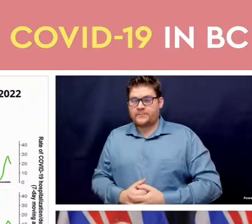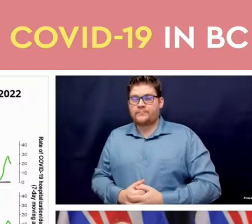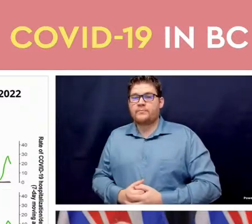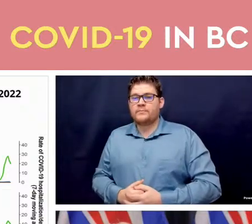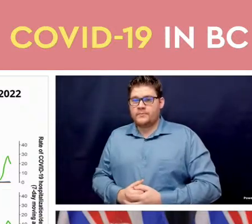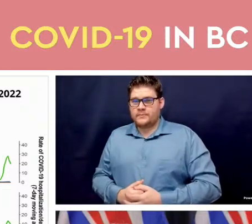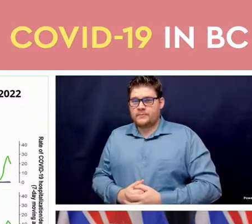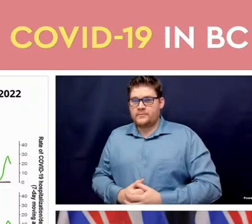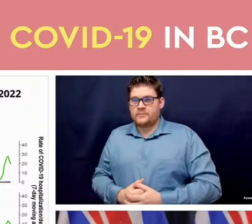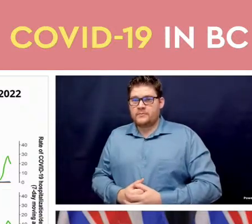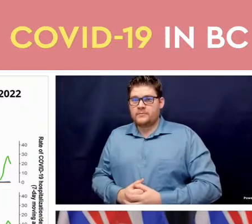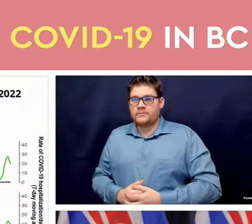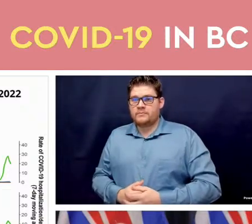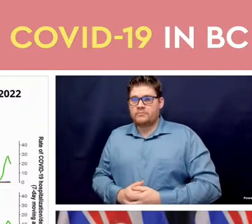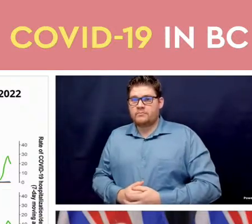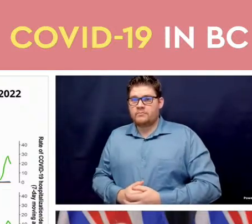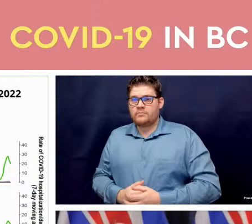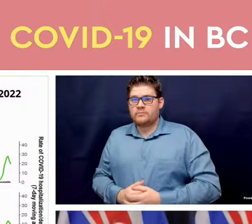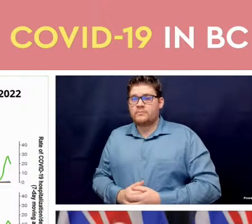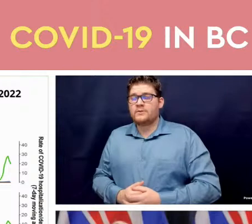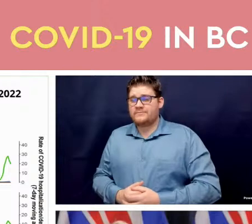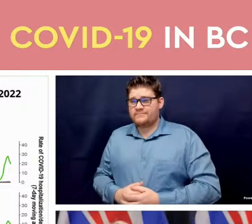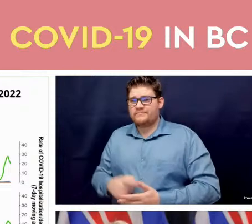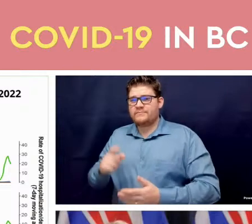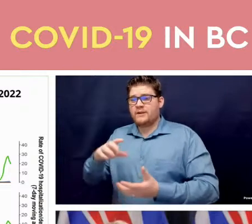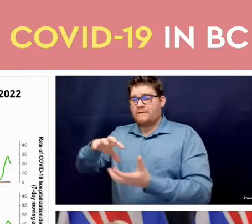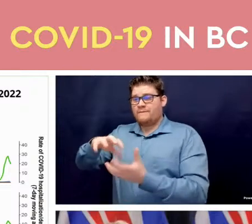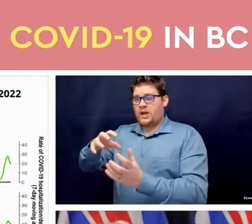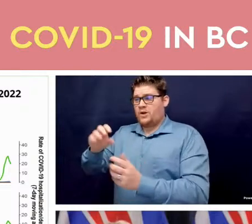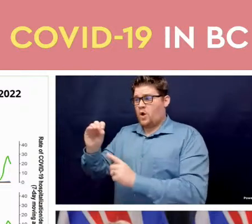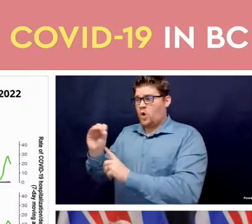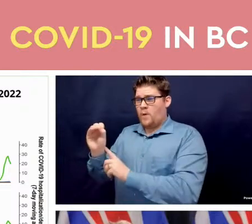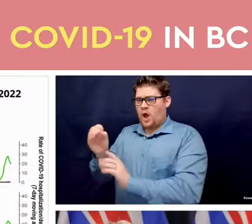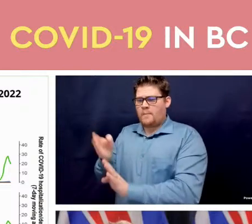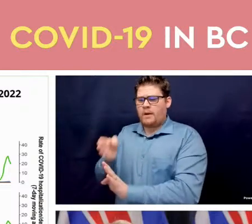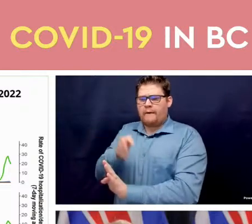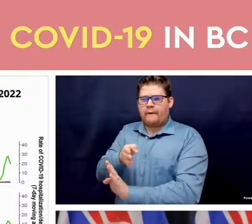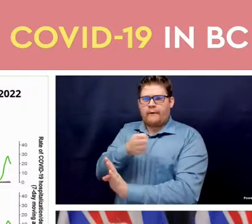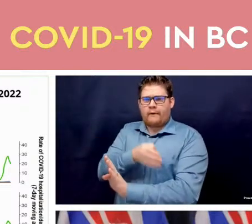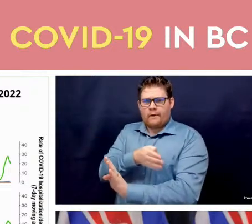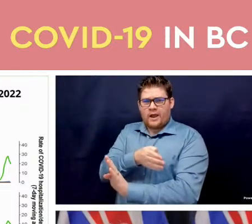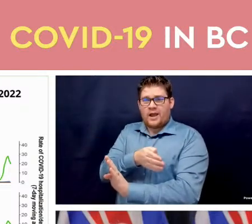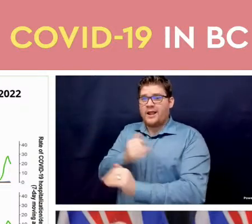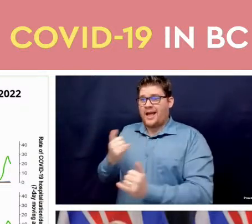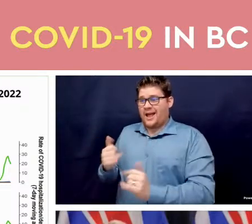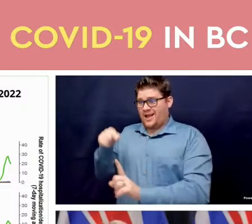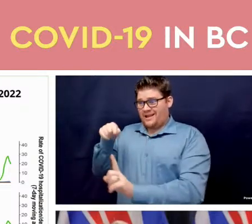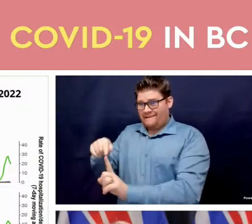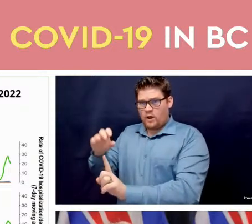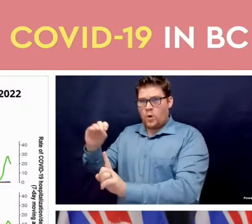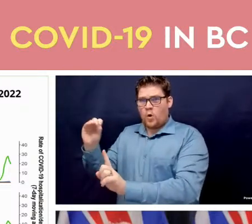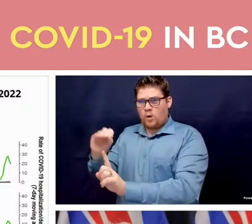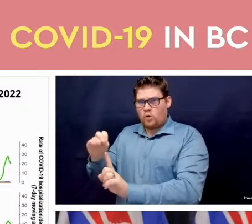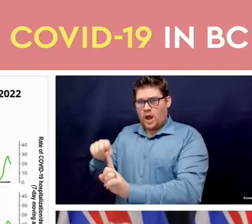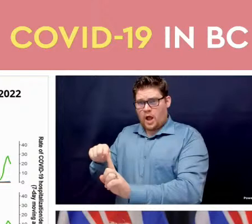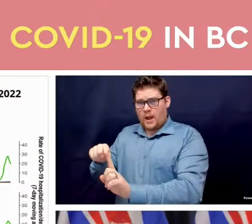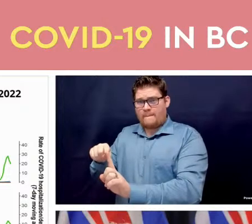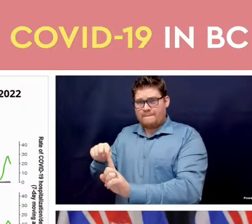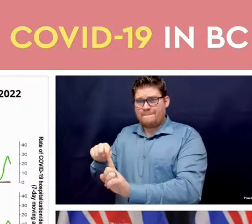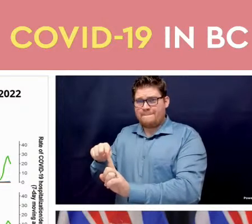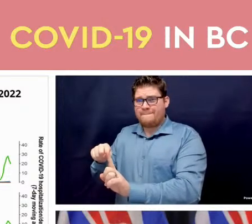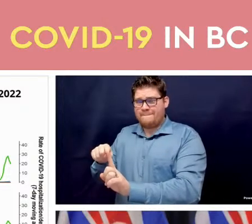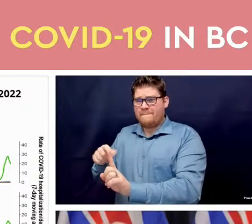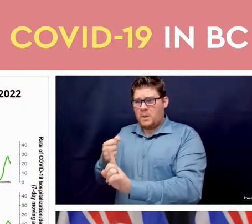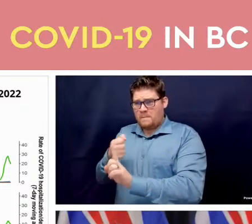with this virus. But what we're also seeing is it moves with highly connected people. This has been much faster than what we've seen with any